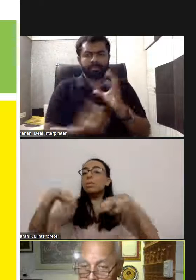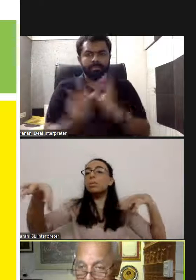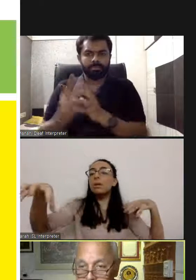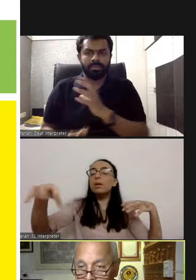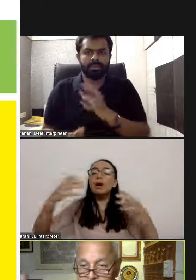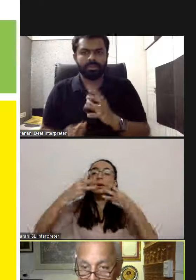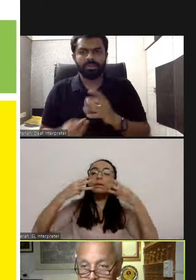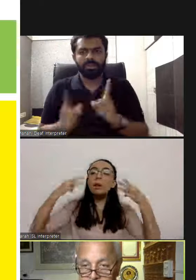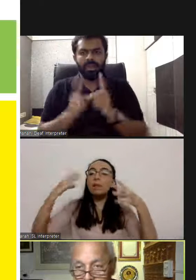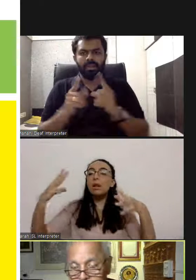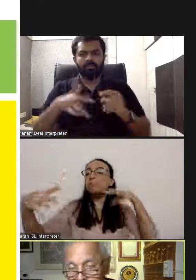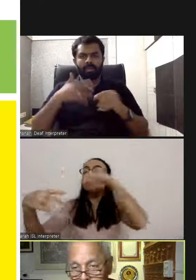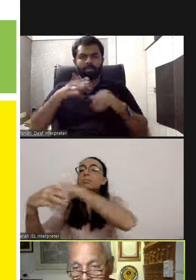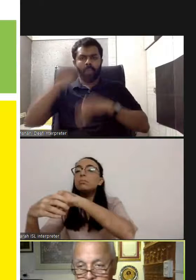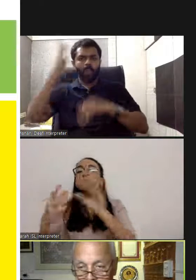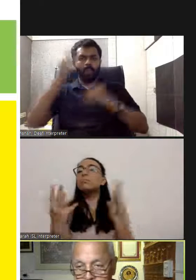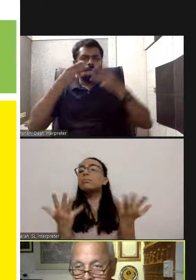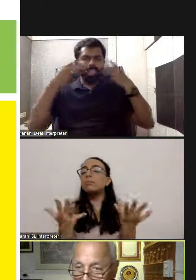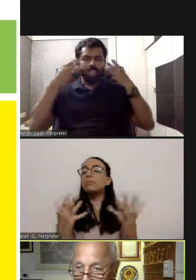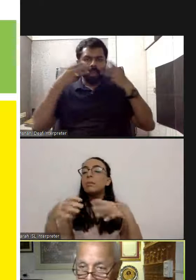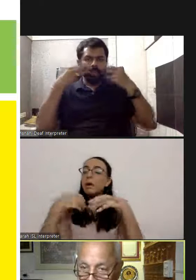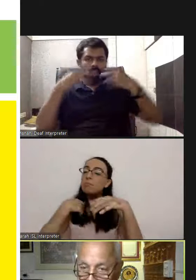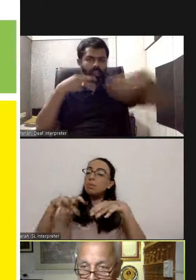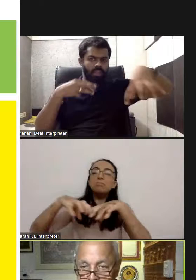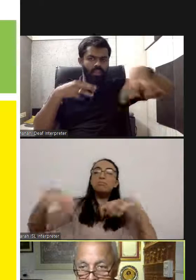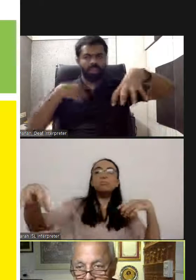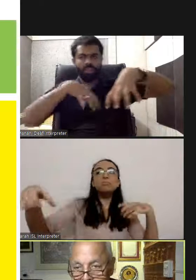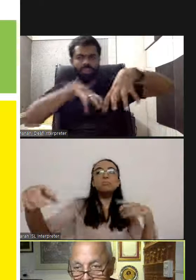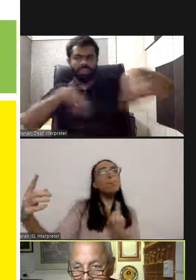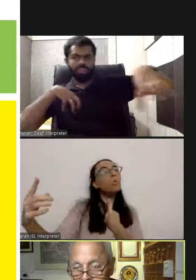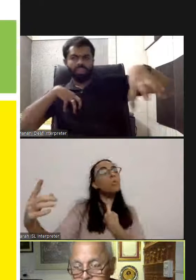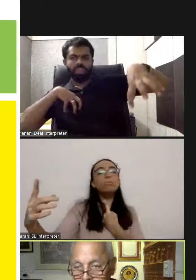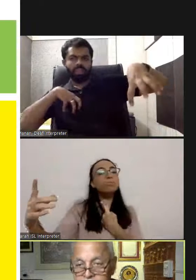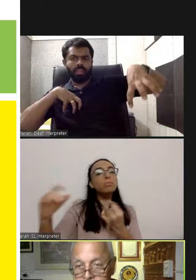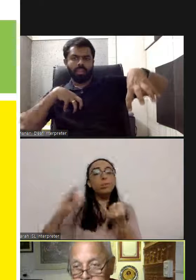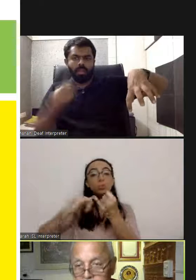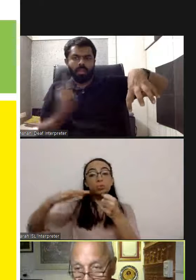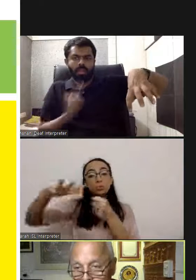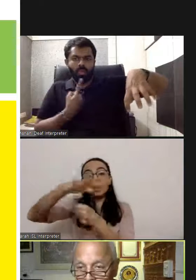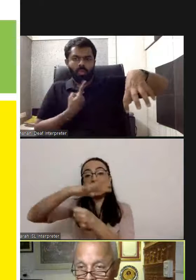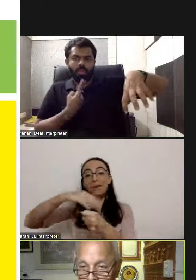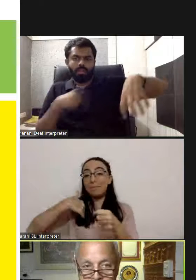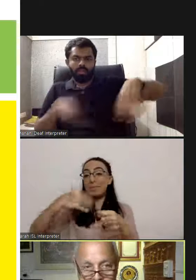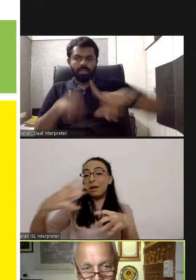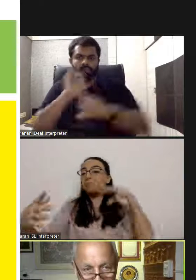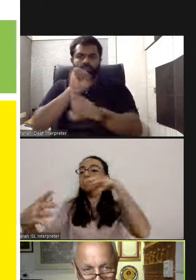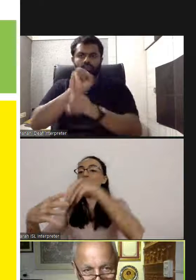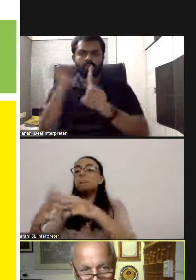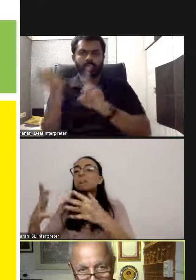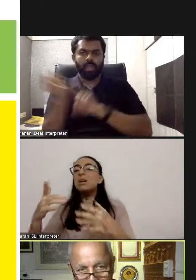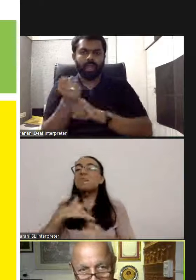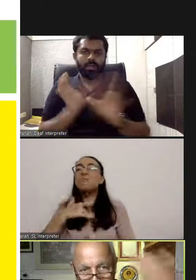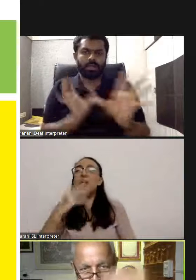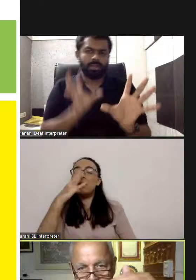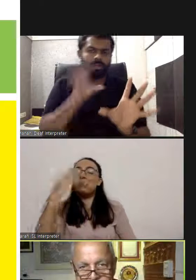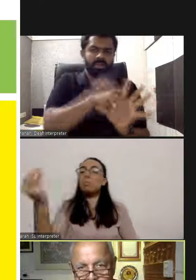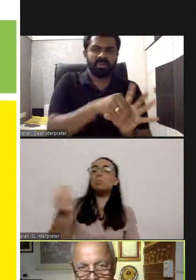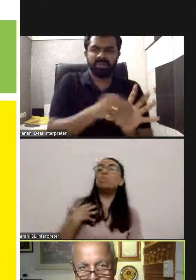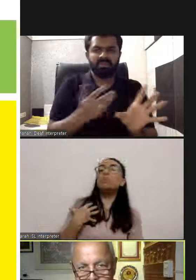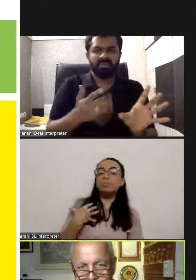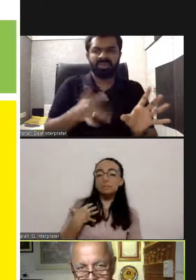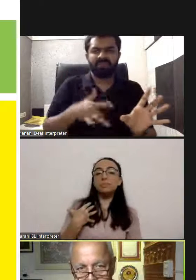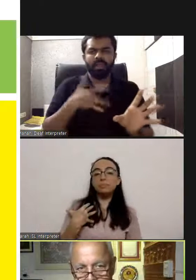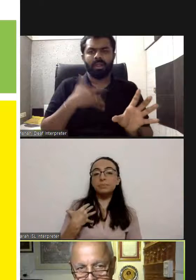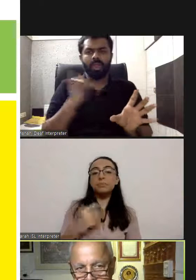don't think that they're part of the mainstream. They don't think that they're part of society. They don't think that they're cared. Then peripheral